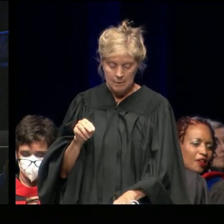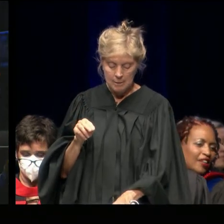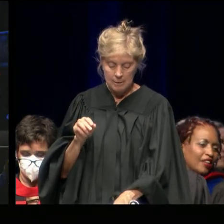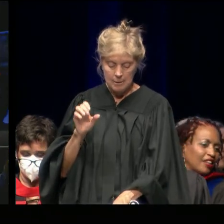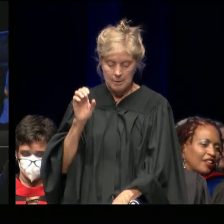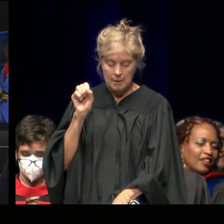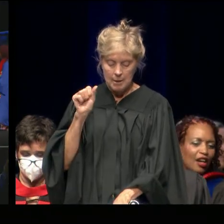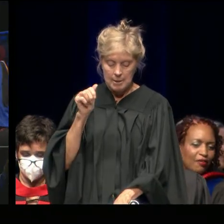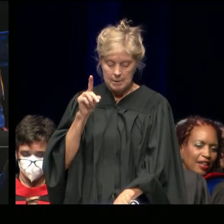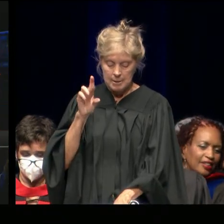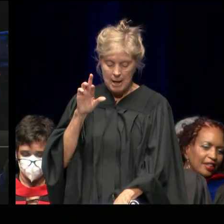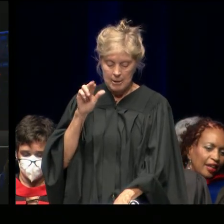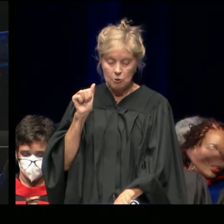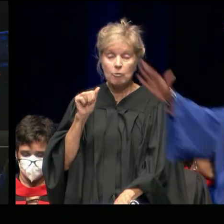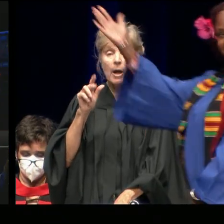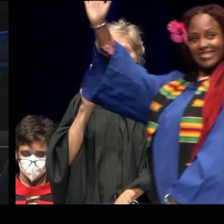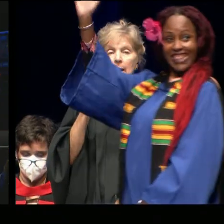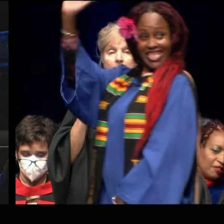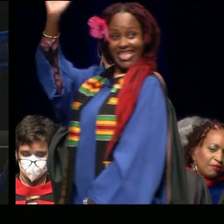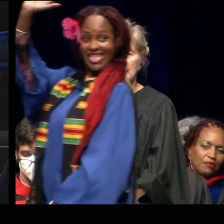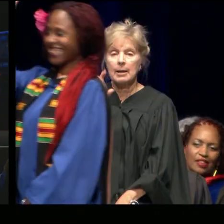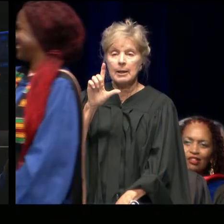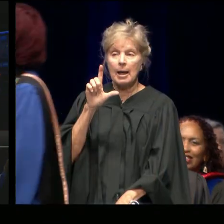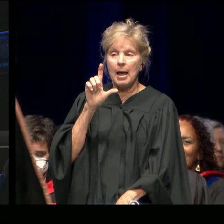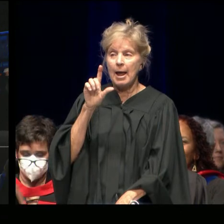Sandra Kelman.